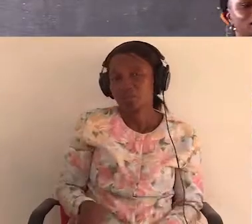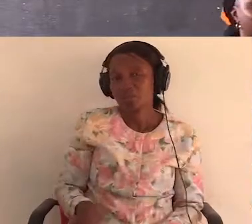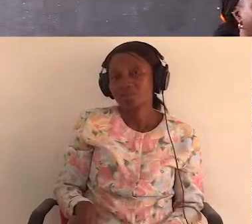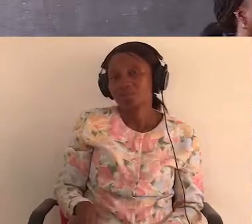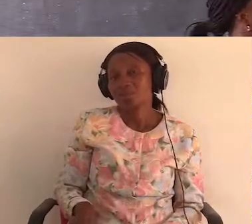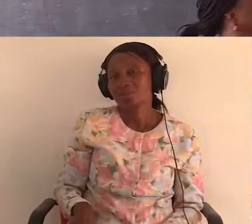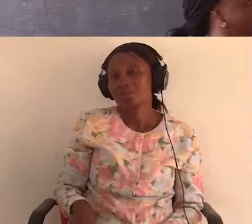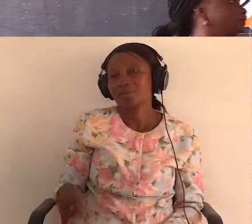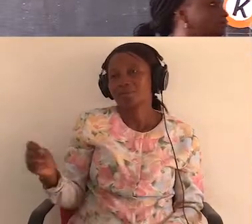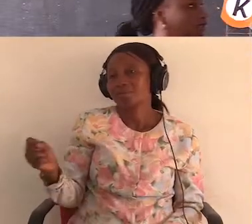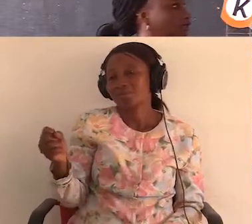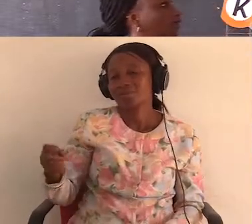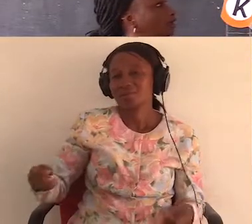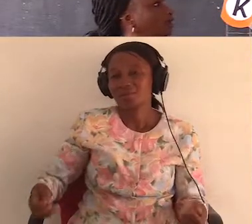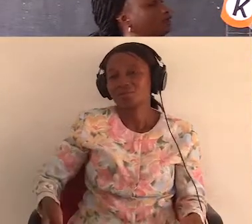Baitiji manjaku.